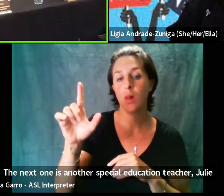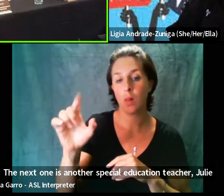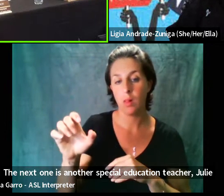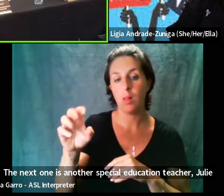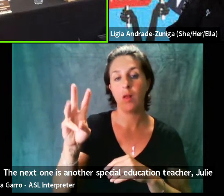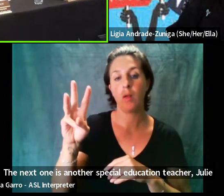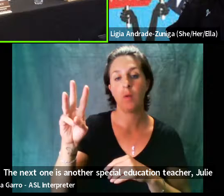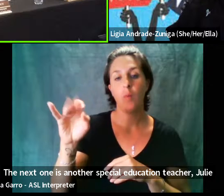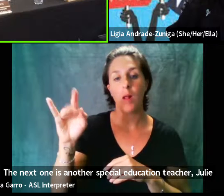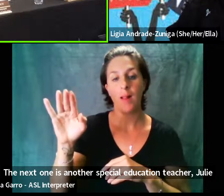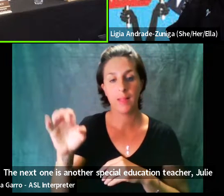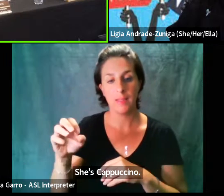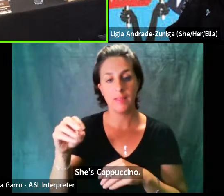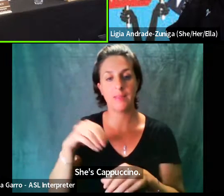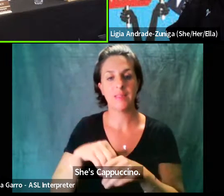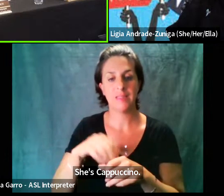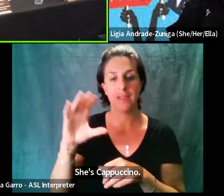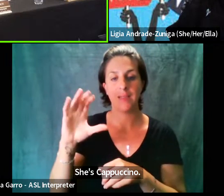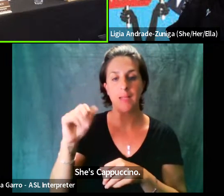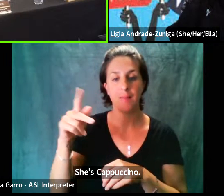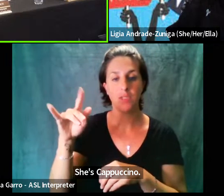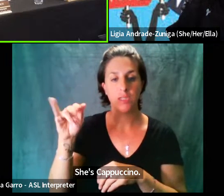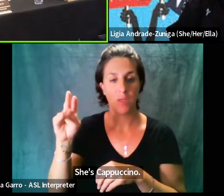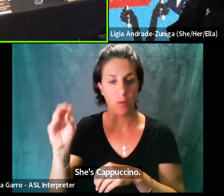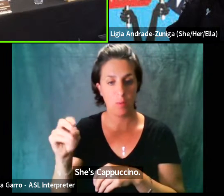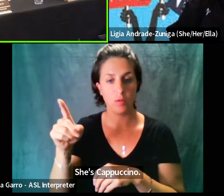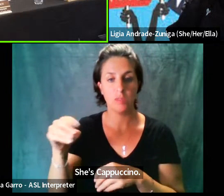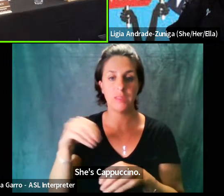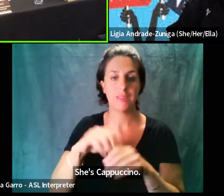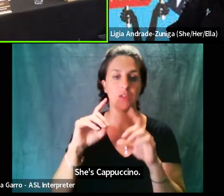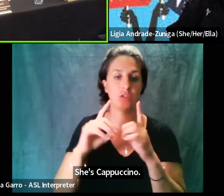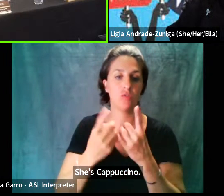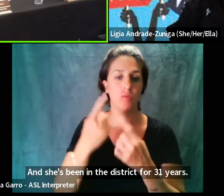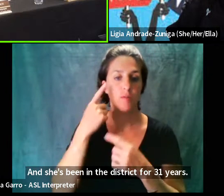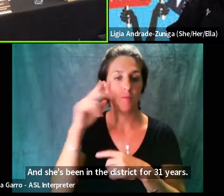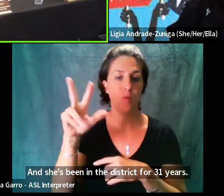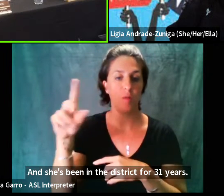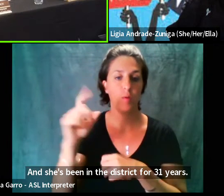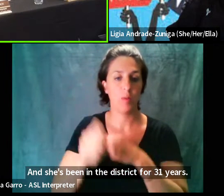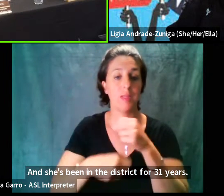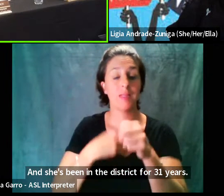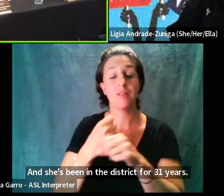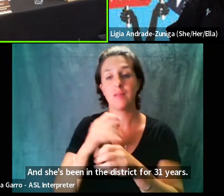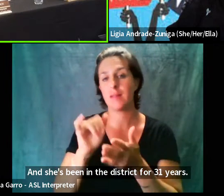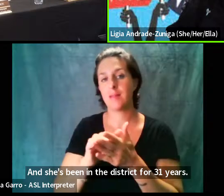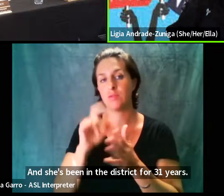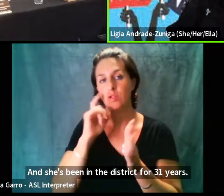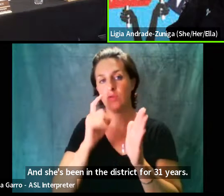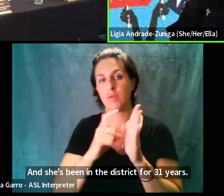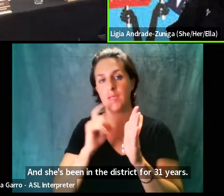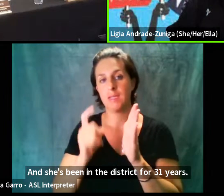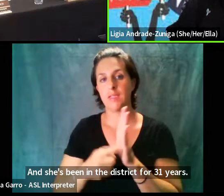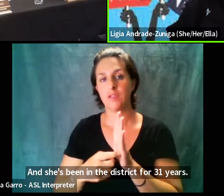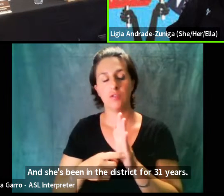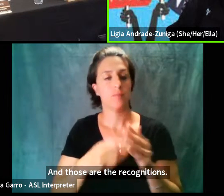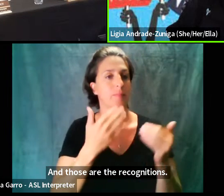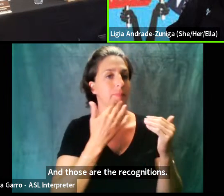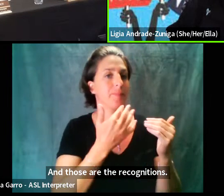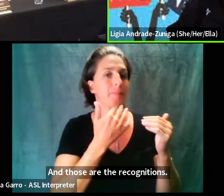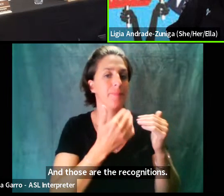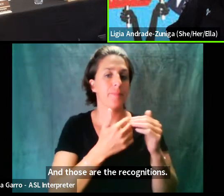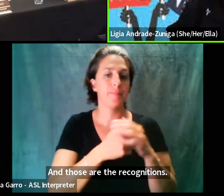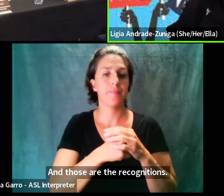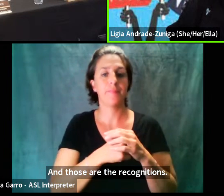and she's been in the district for 31 years. And those are the recognitions. Thank you.